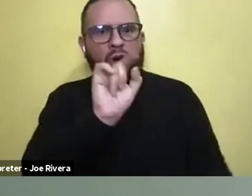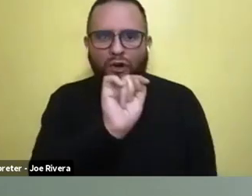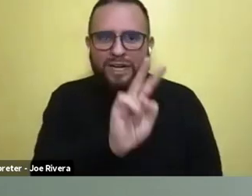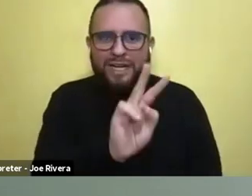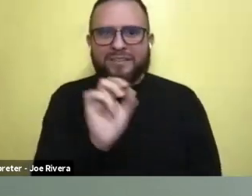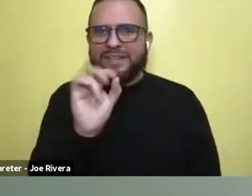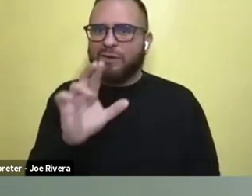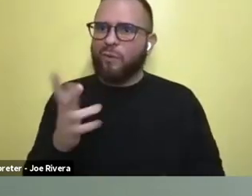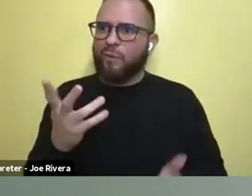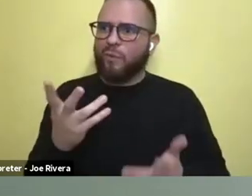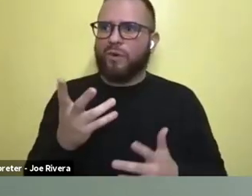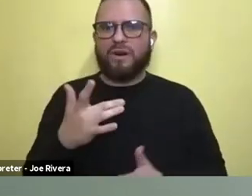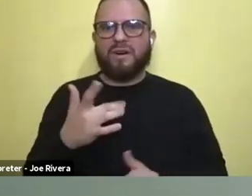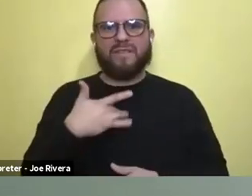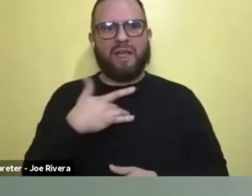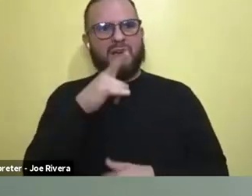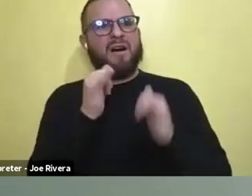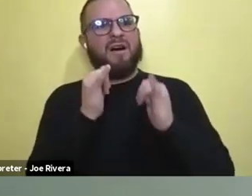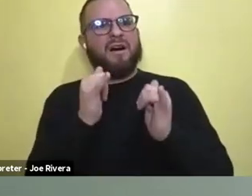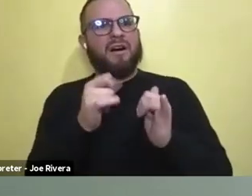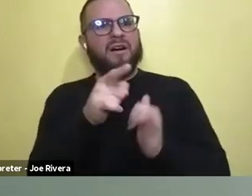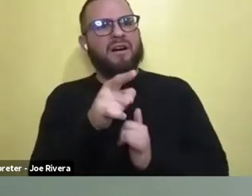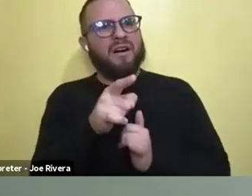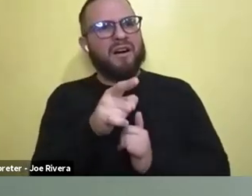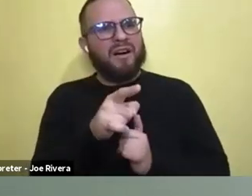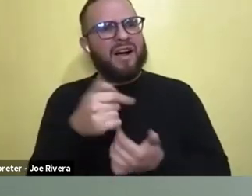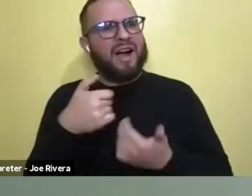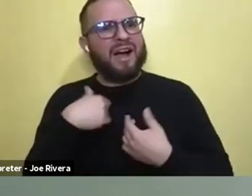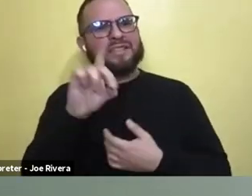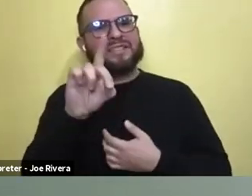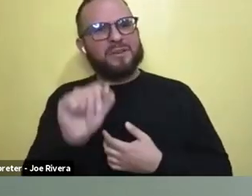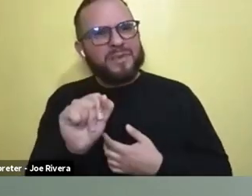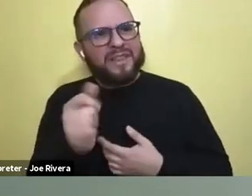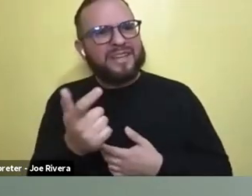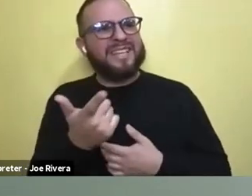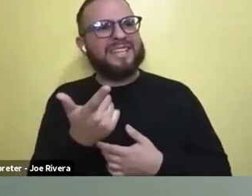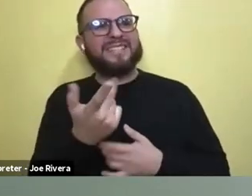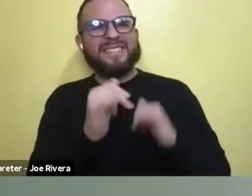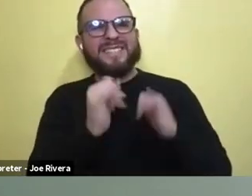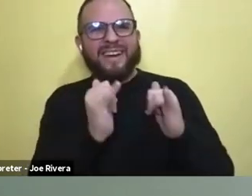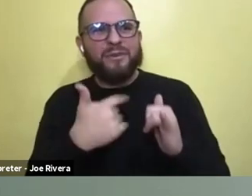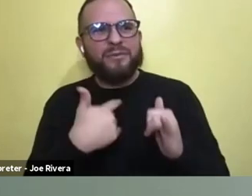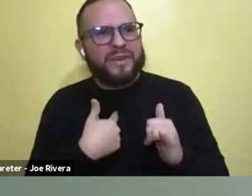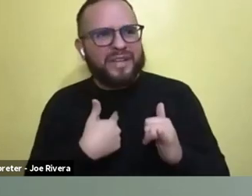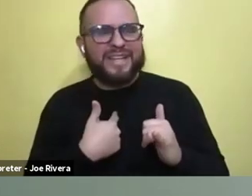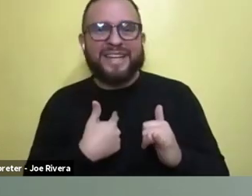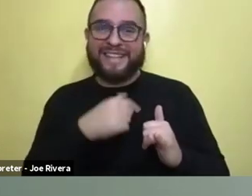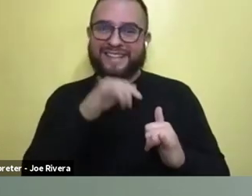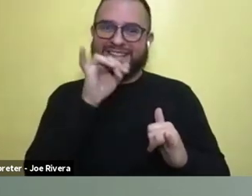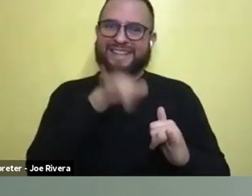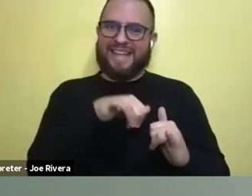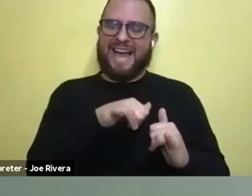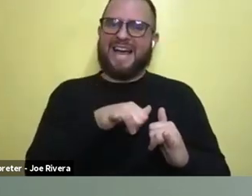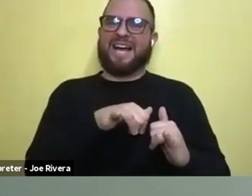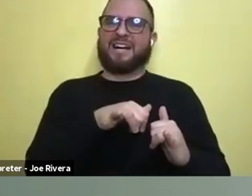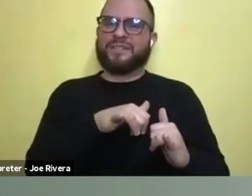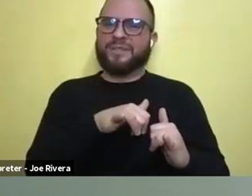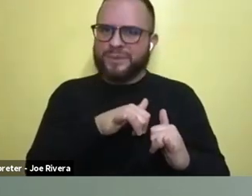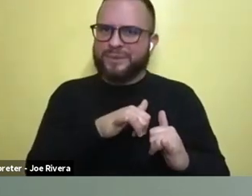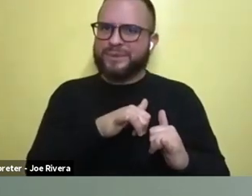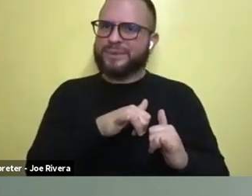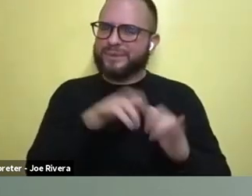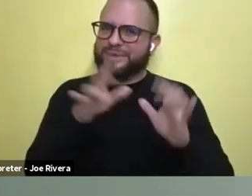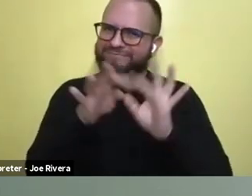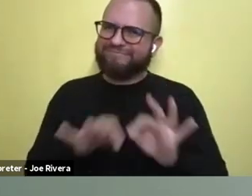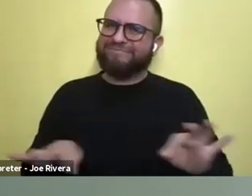someone and say, Oh, he, he has a disability. He's just like me, you know? So I feel like that's the most